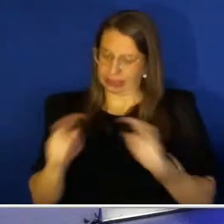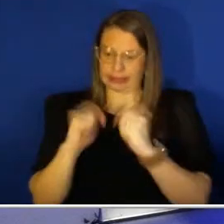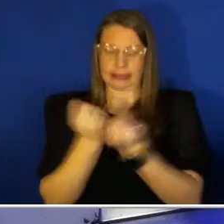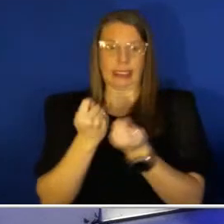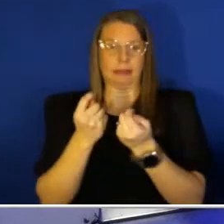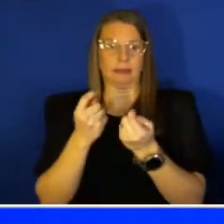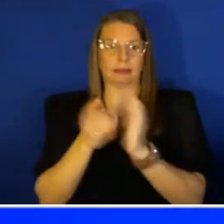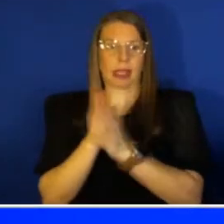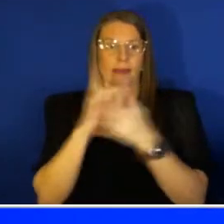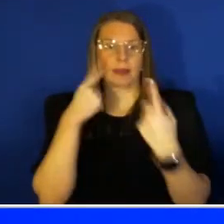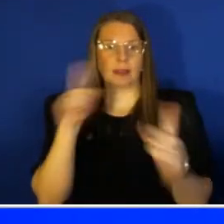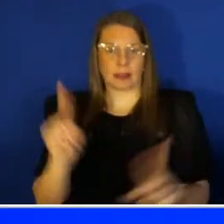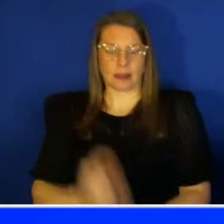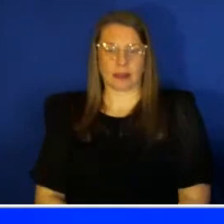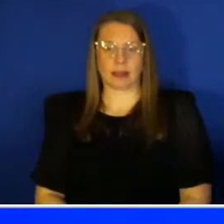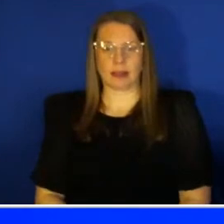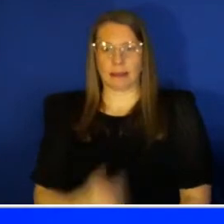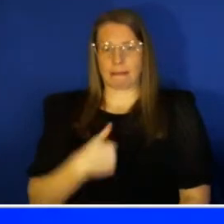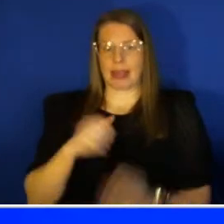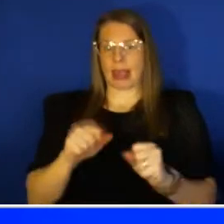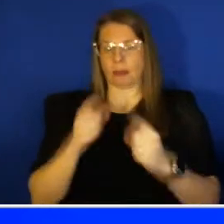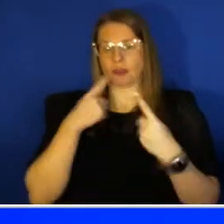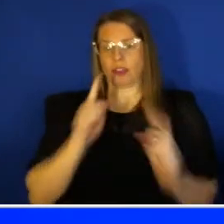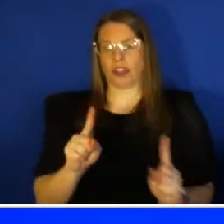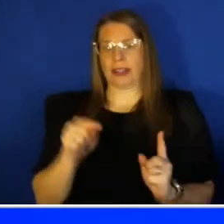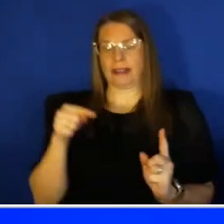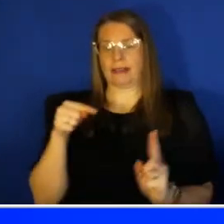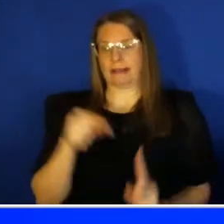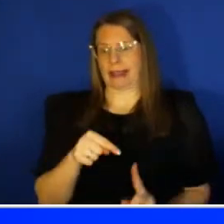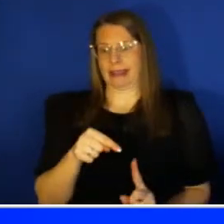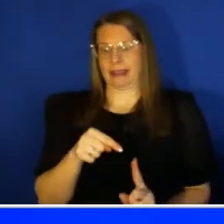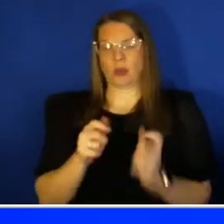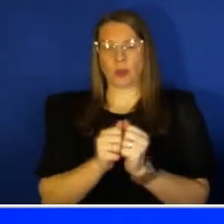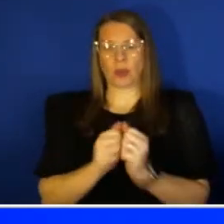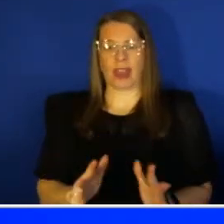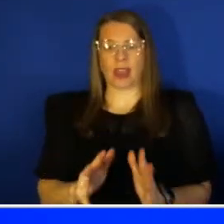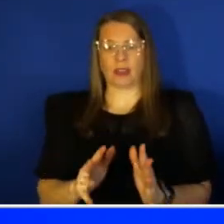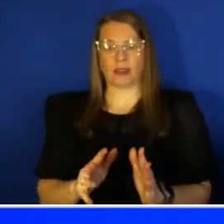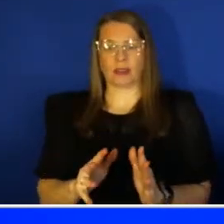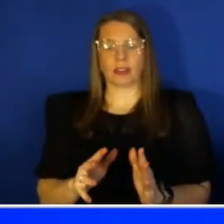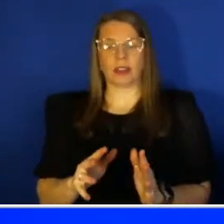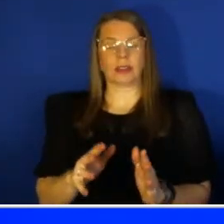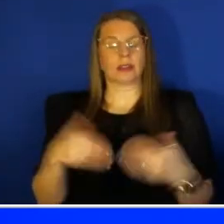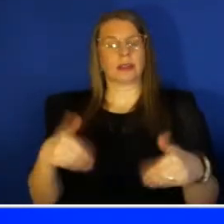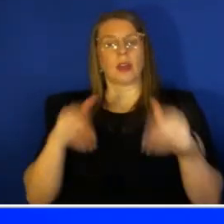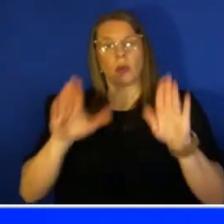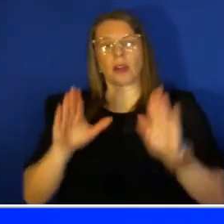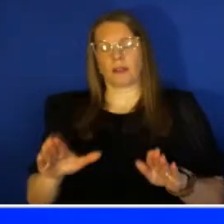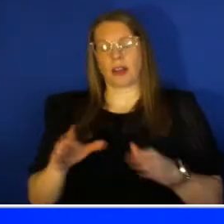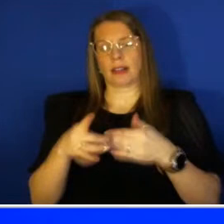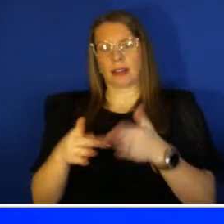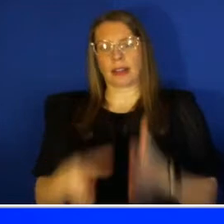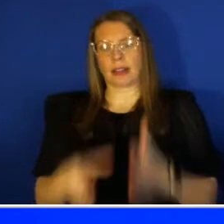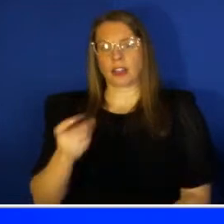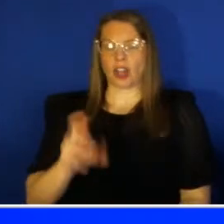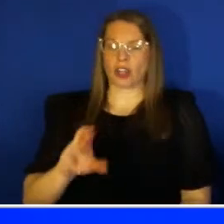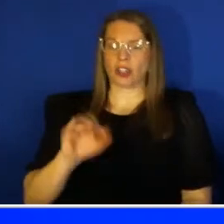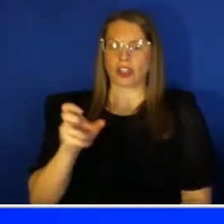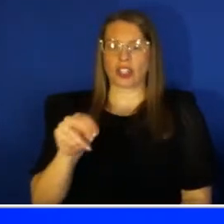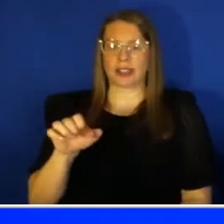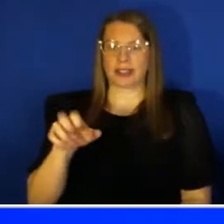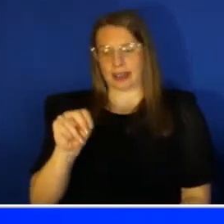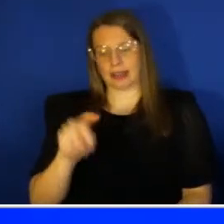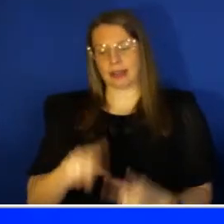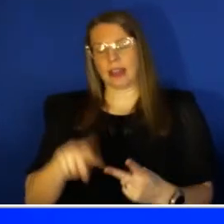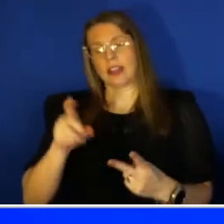I wouldn't have been able to achieve this without the help of, first of all, the great leaders, starting from Dr. Jensen, Dr. Chen,